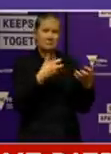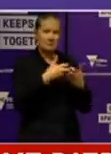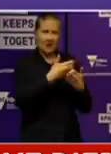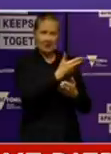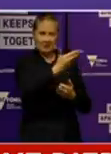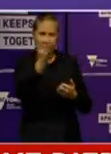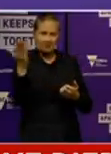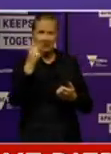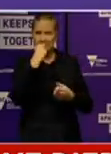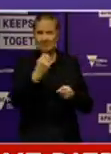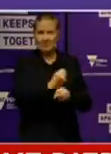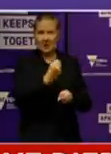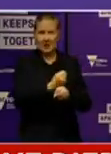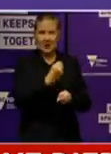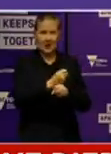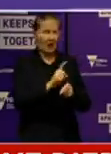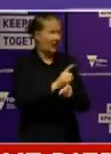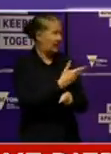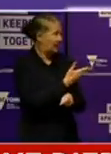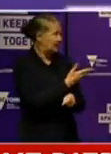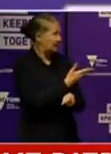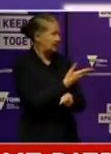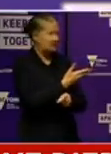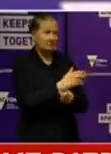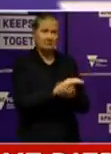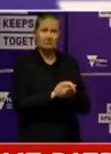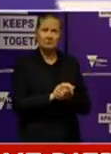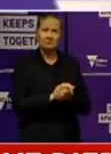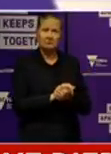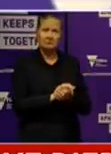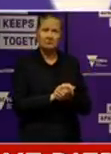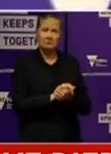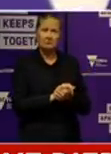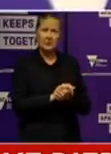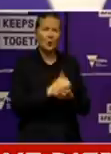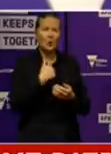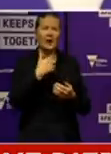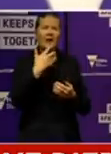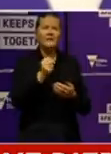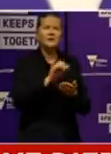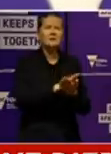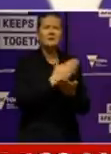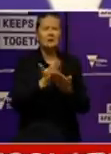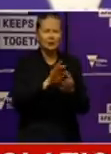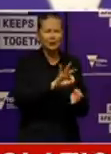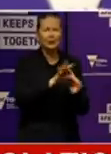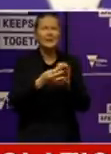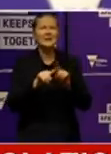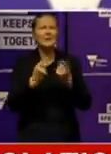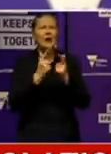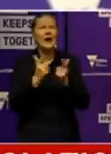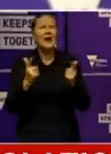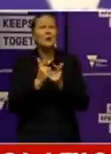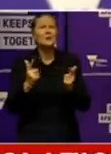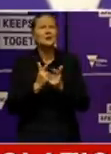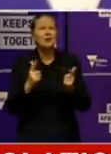to make a mask like this. We have translated materials available on the DHHS website for people to make